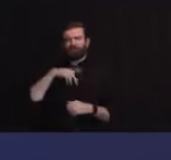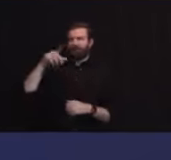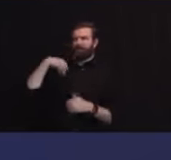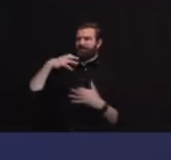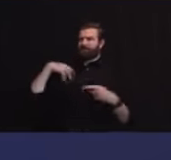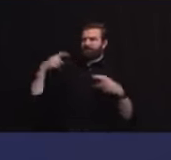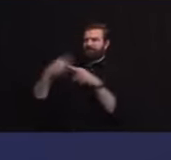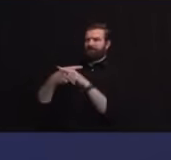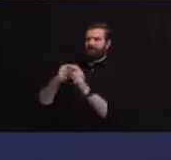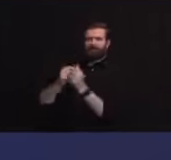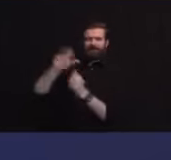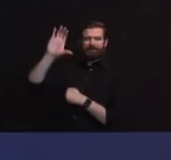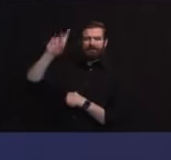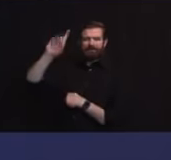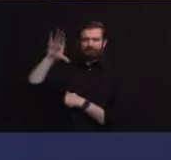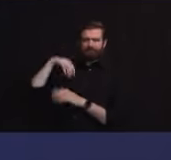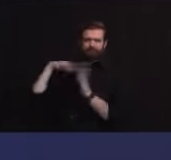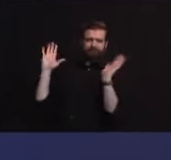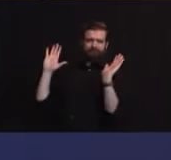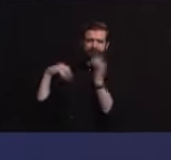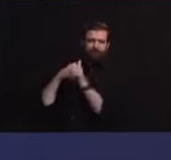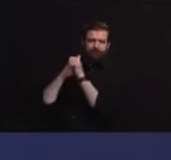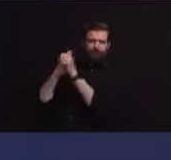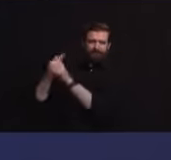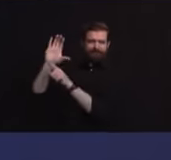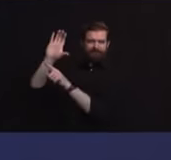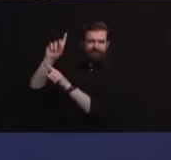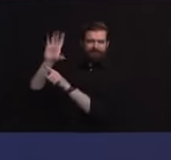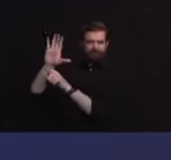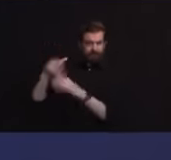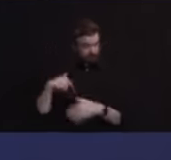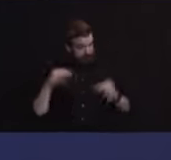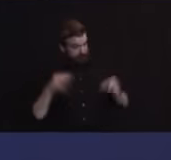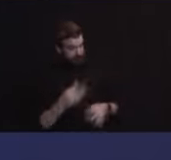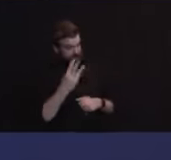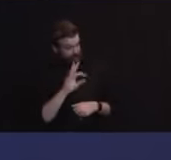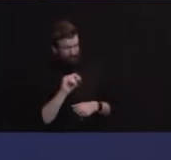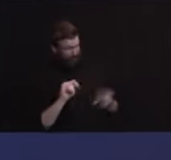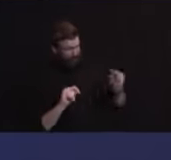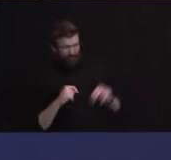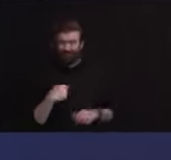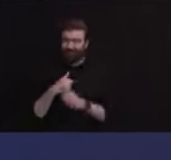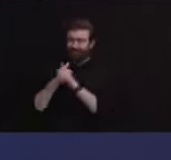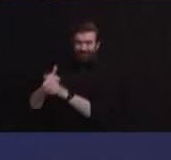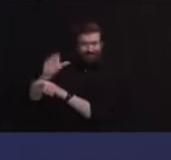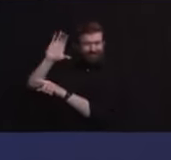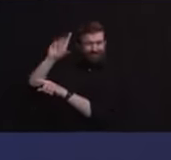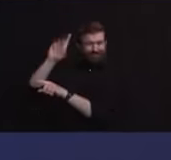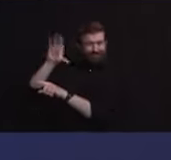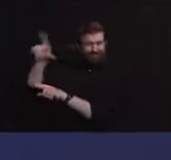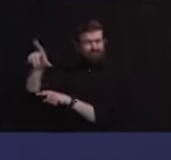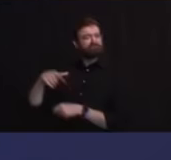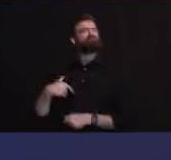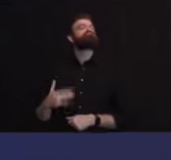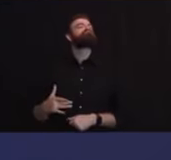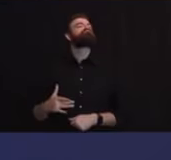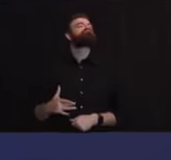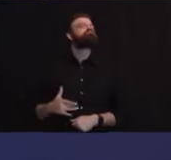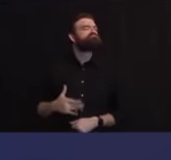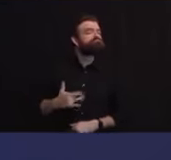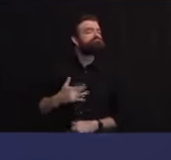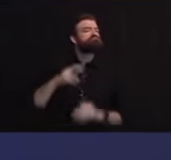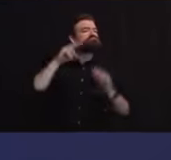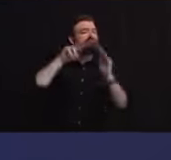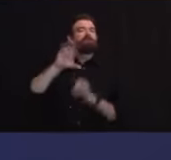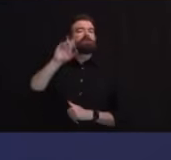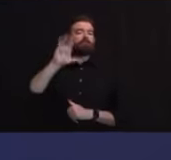guidelines, and it's something like that. I don't know about you, but I'm not going there. I think that's something I think will eventually change. Judy, your last polling